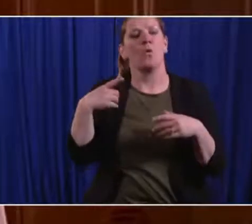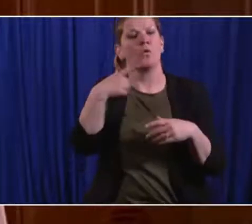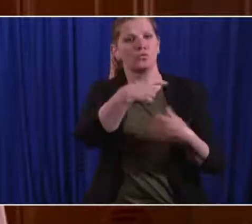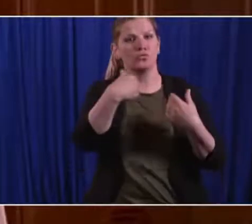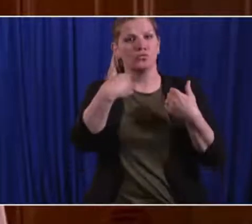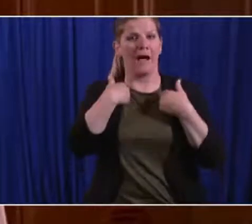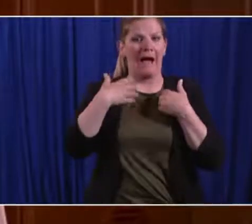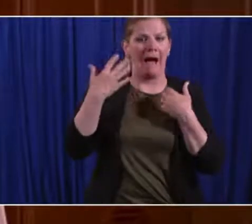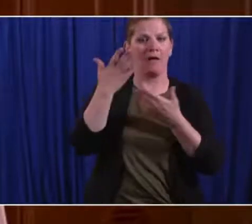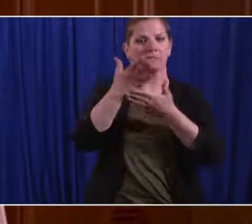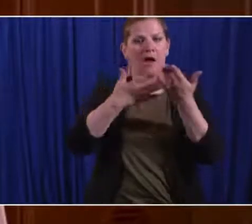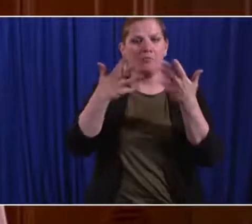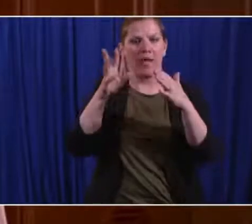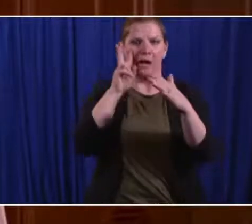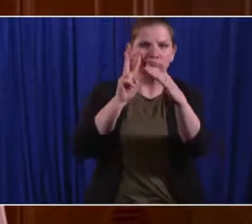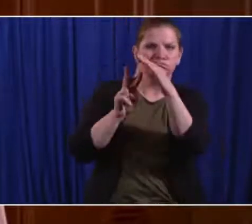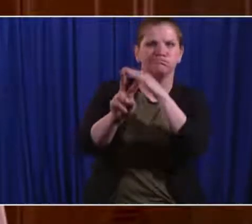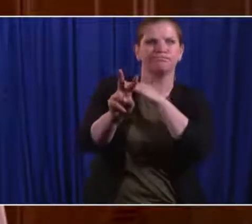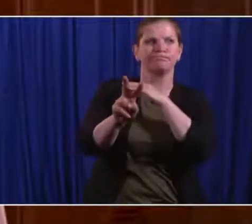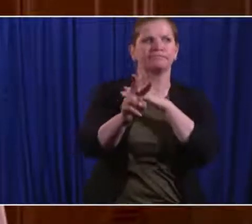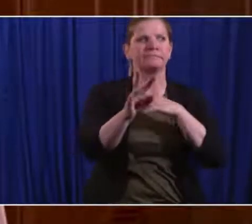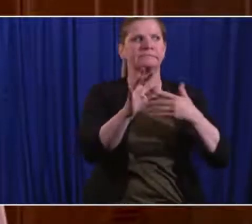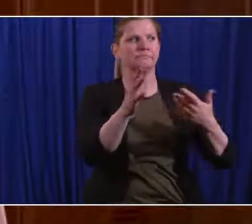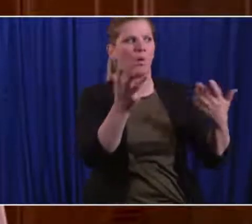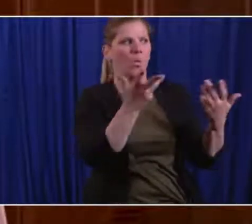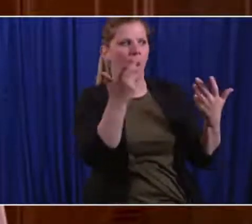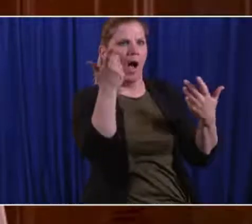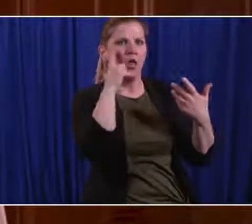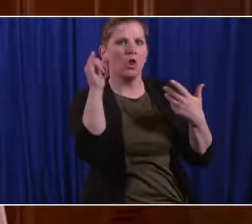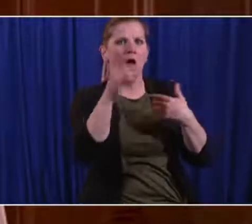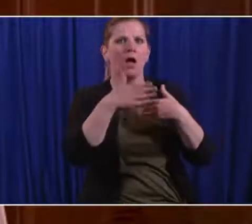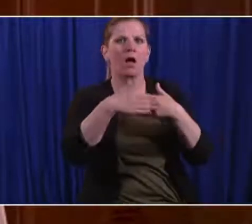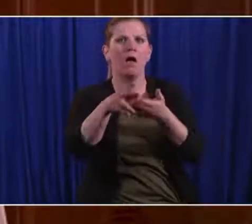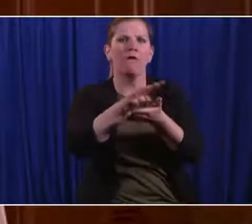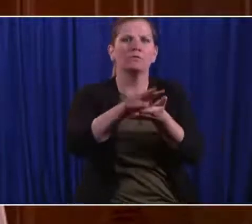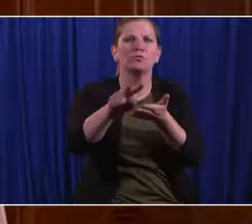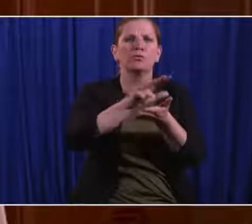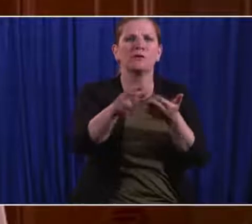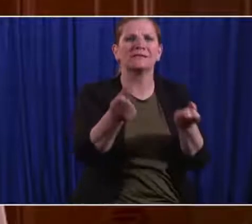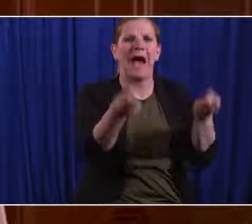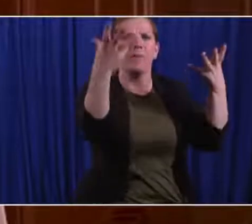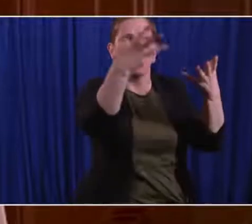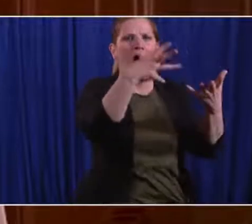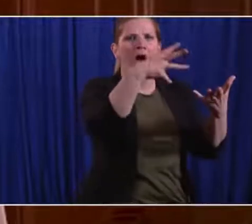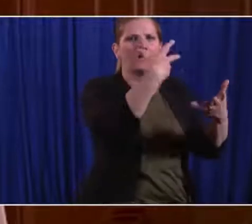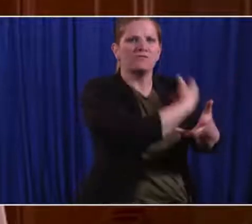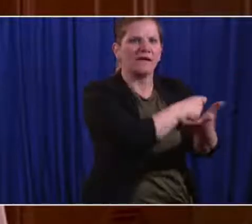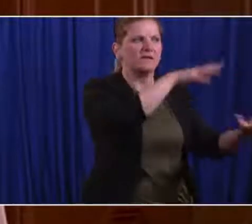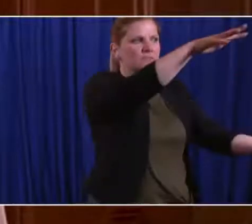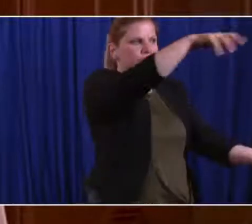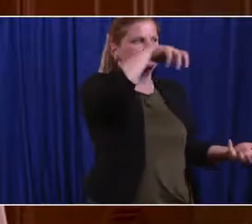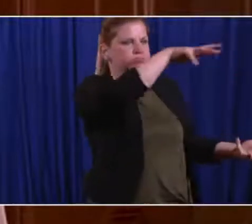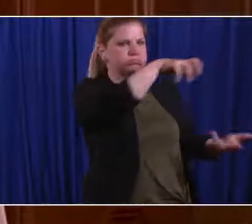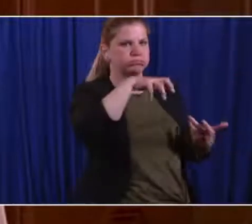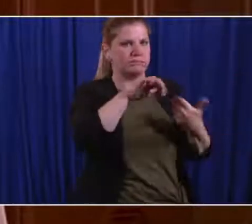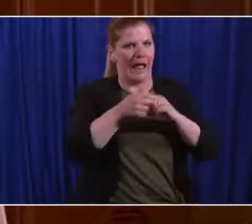are looking for vaccine shipments in the next 2 or 3 weeks and whether you'll be able to continue speeding things